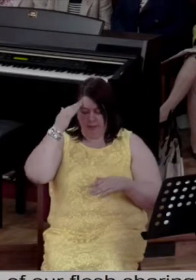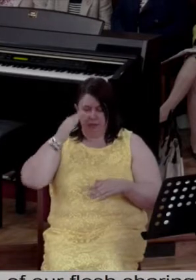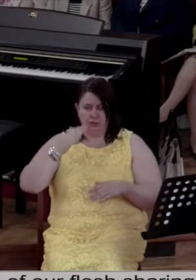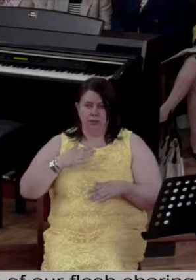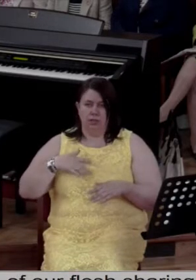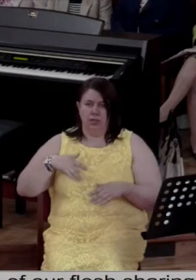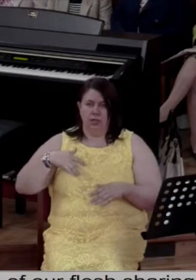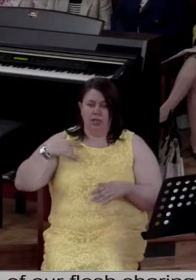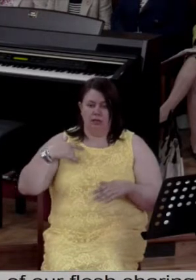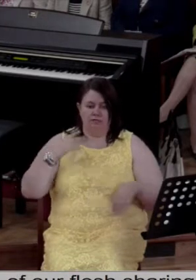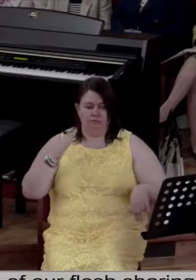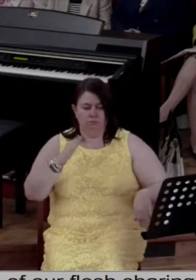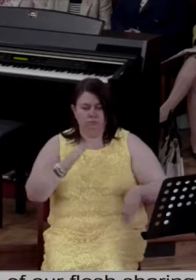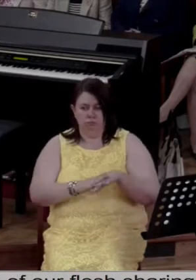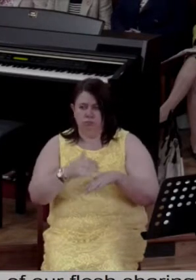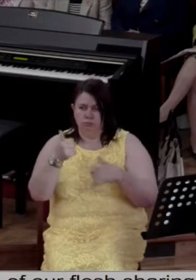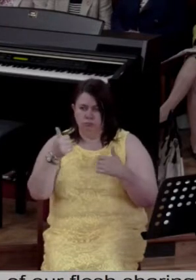good things.